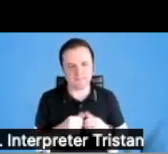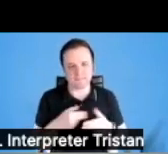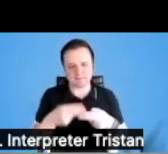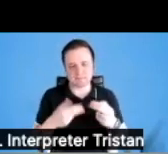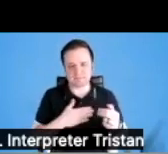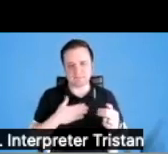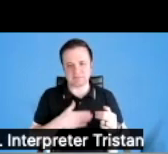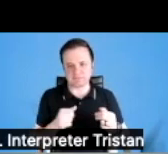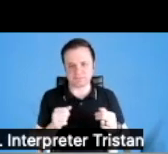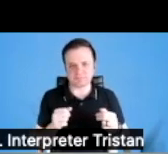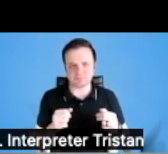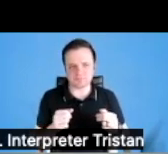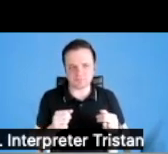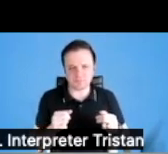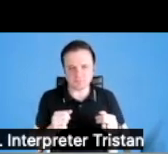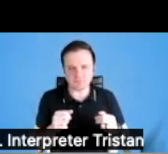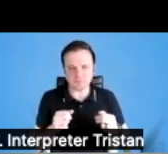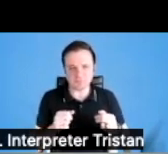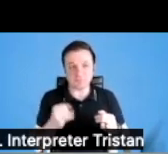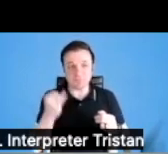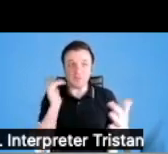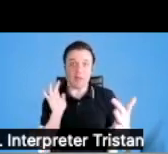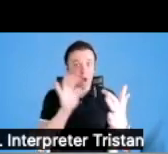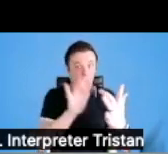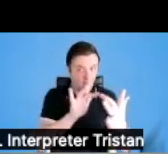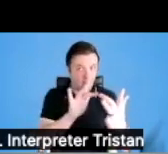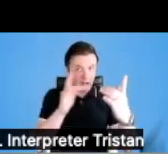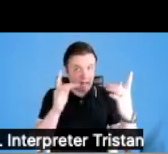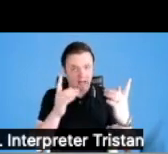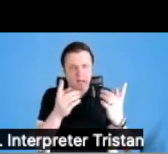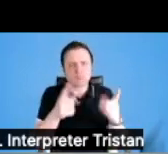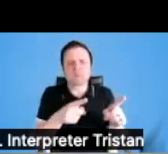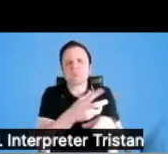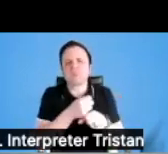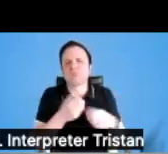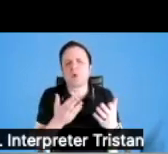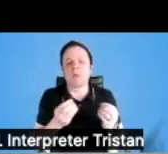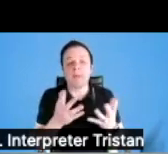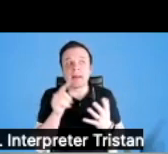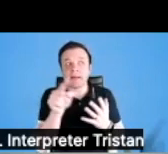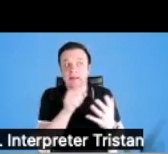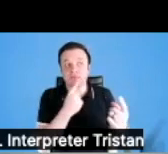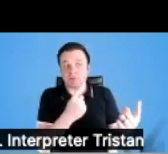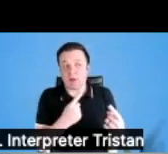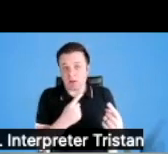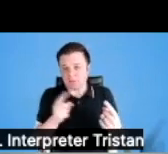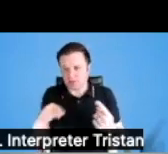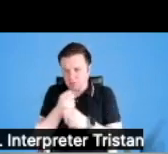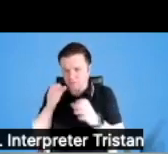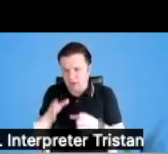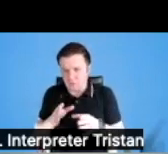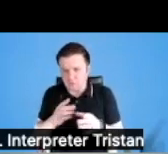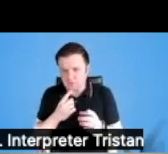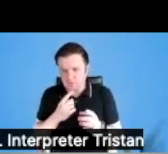So what did they receive when they did reach out? Many network responses that survivors described were painful